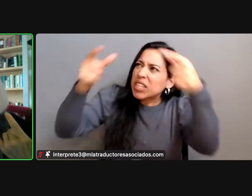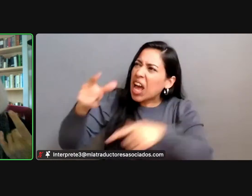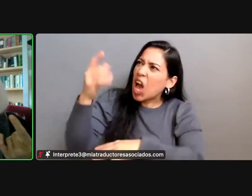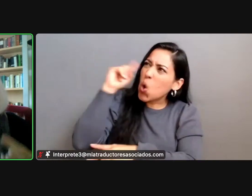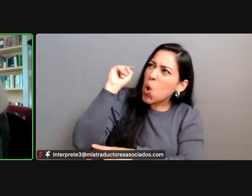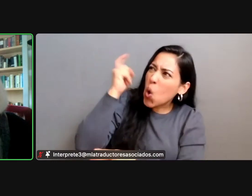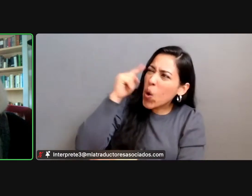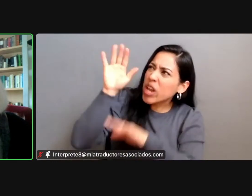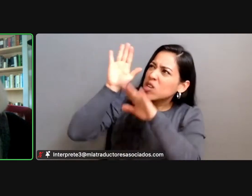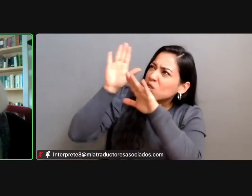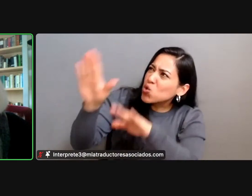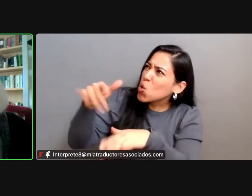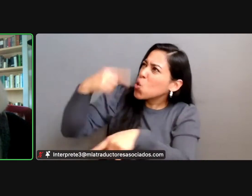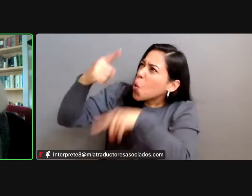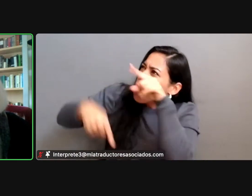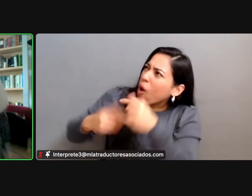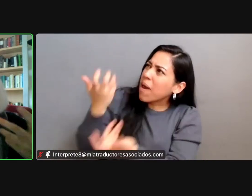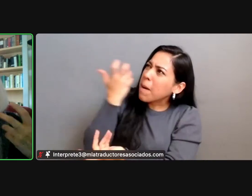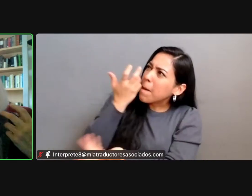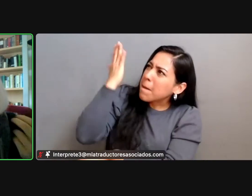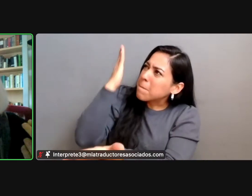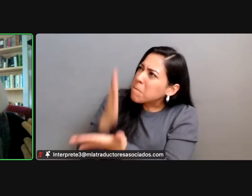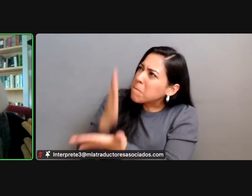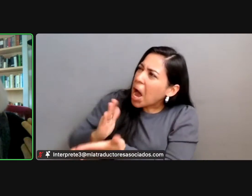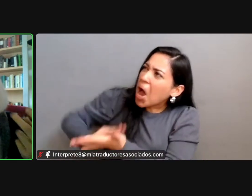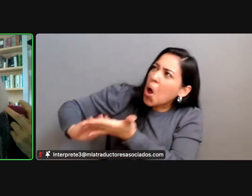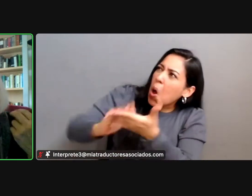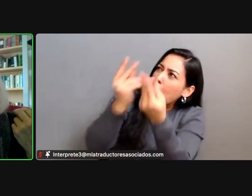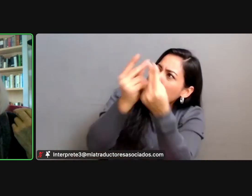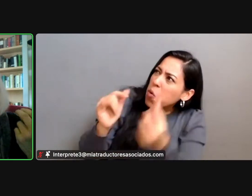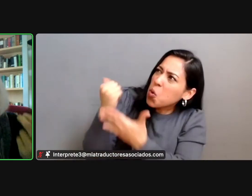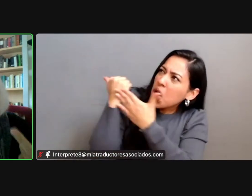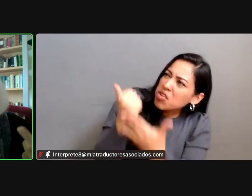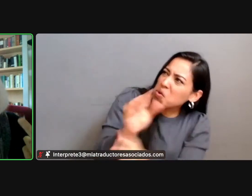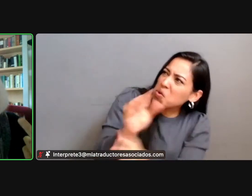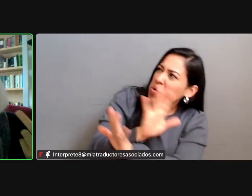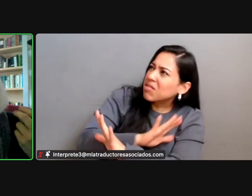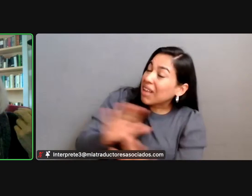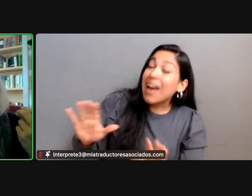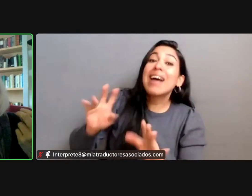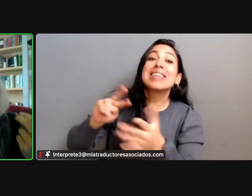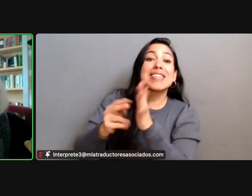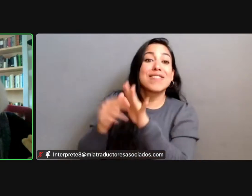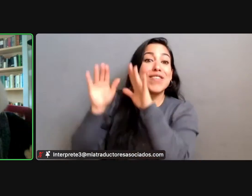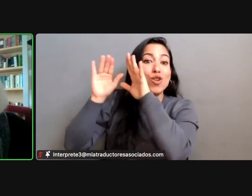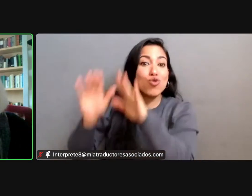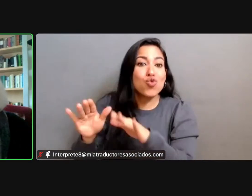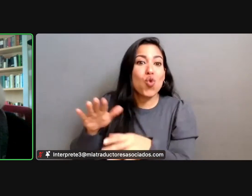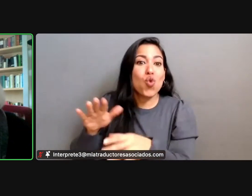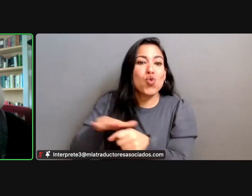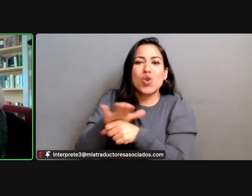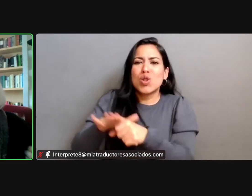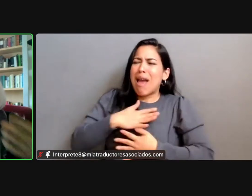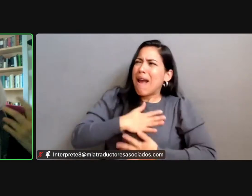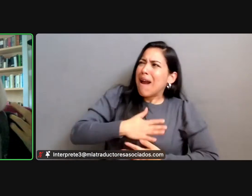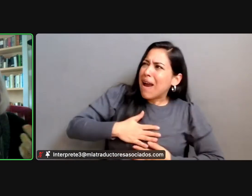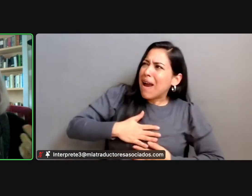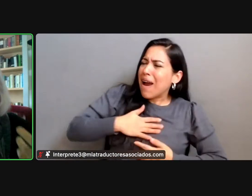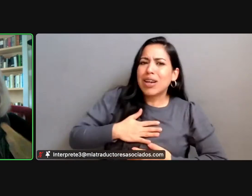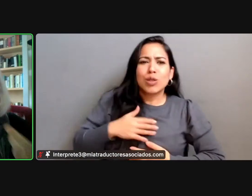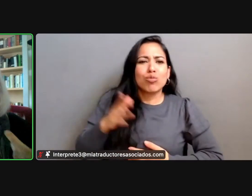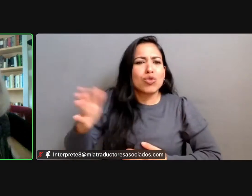states if they are not able to mitigate the odious, exasperant, and degrading